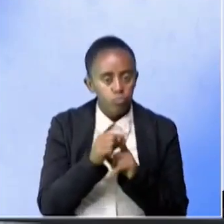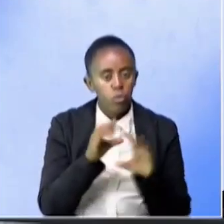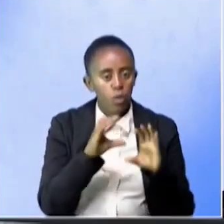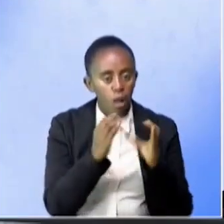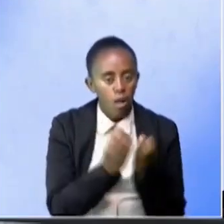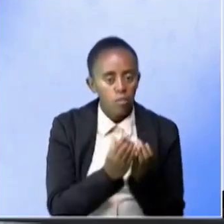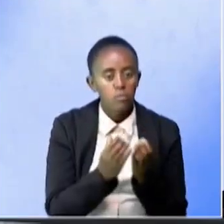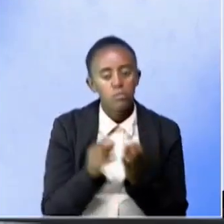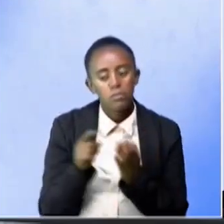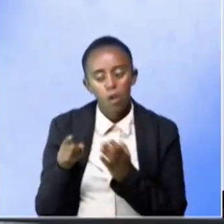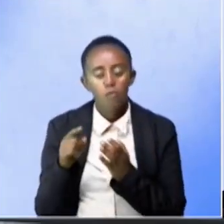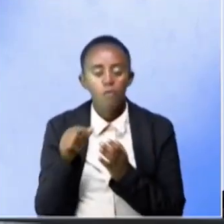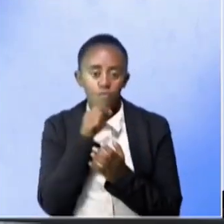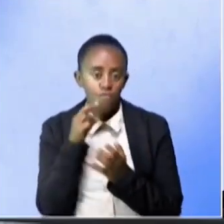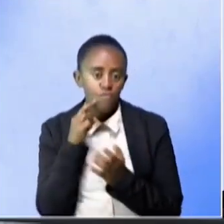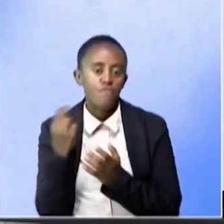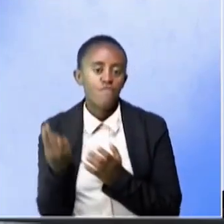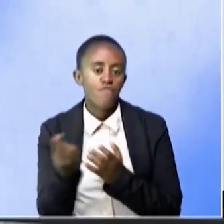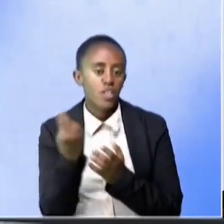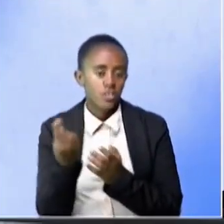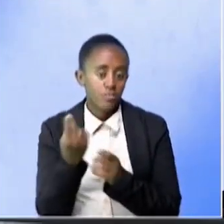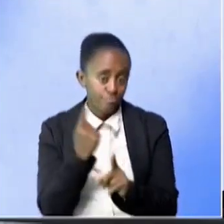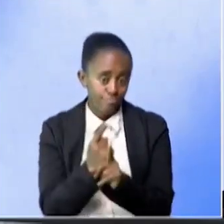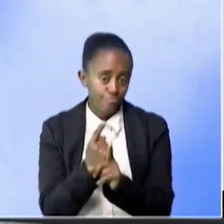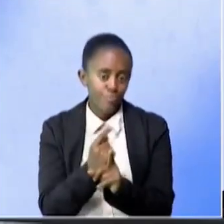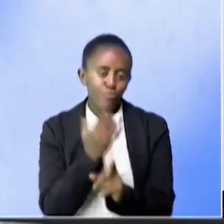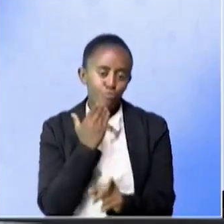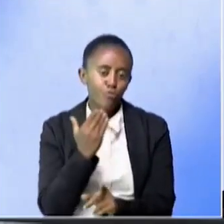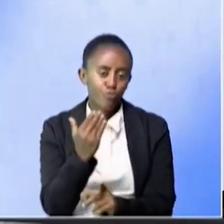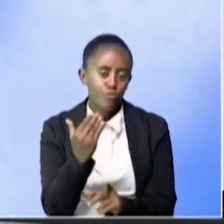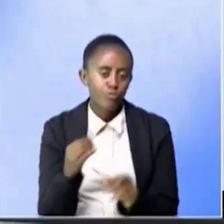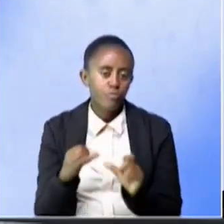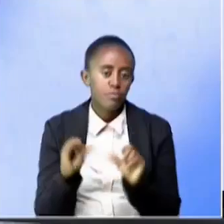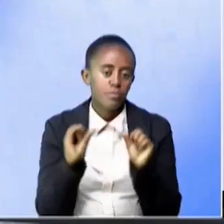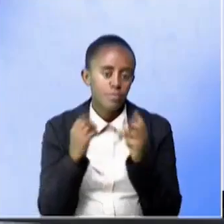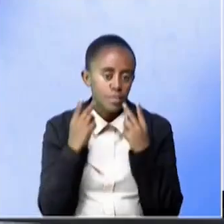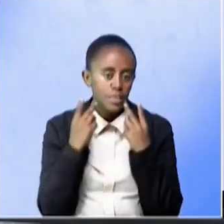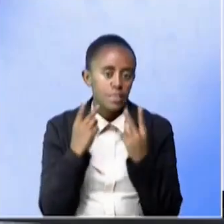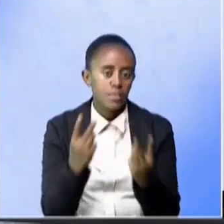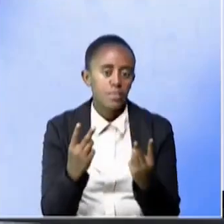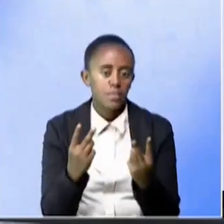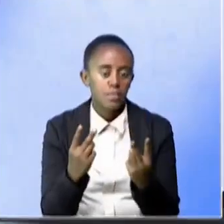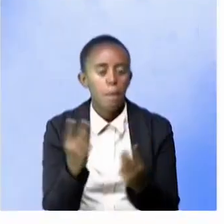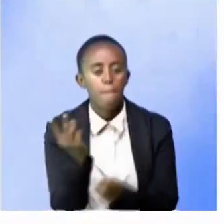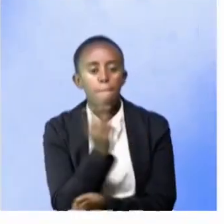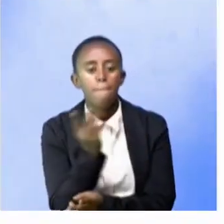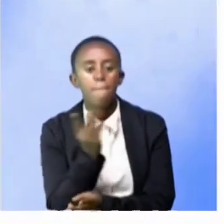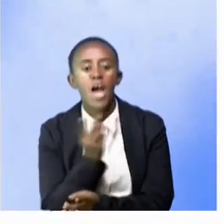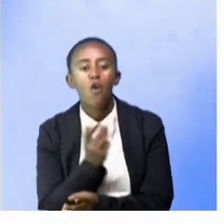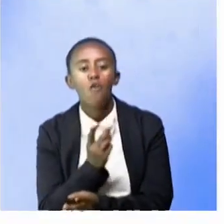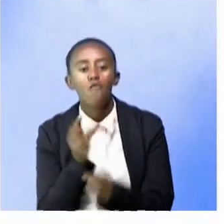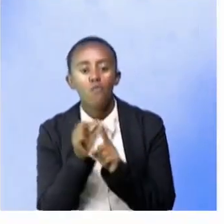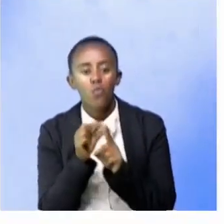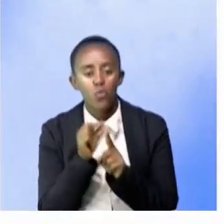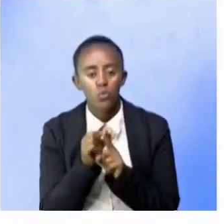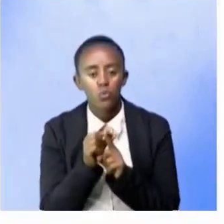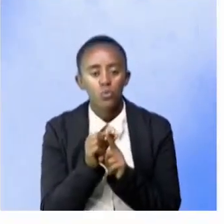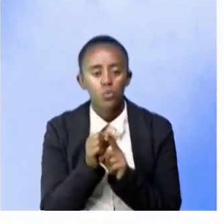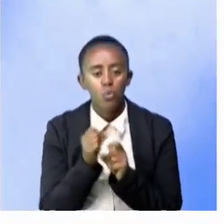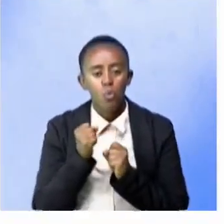to have their own functions, right? Good. Let's go and see some pair of words here now. Run